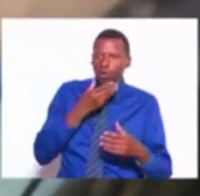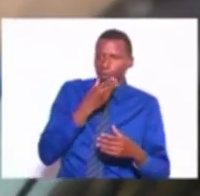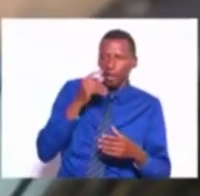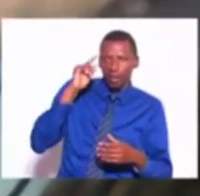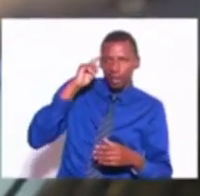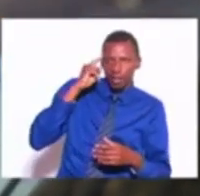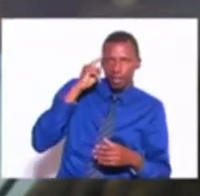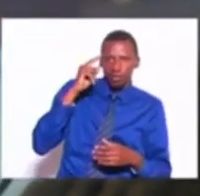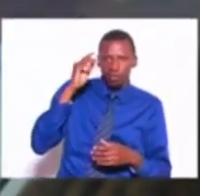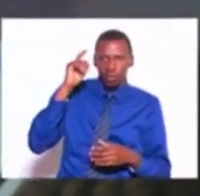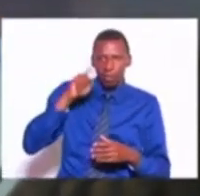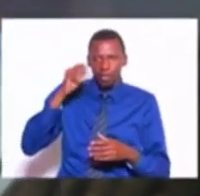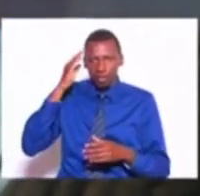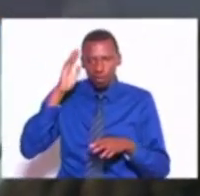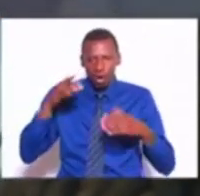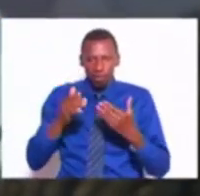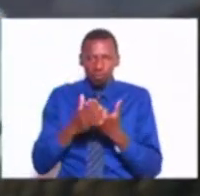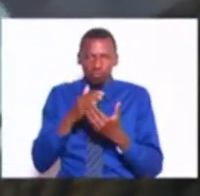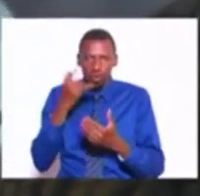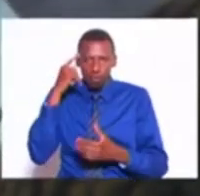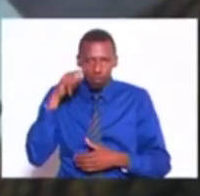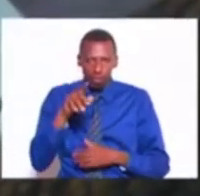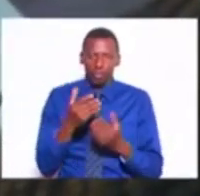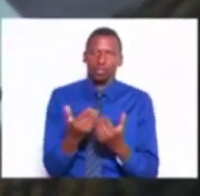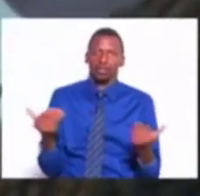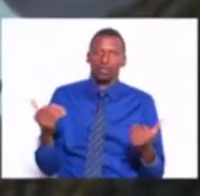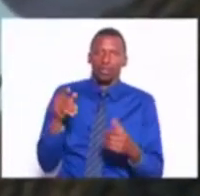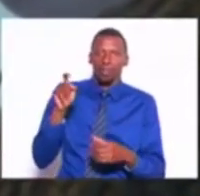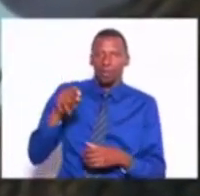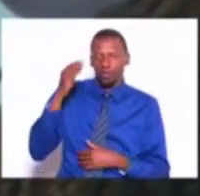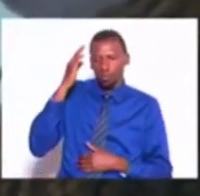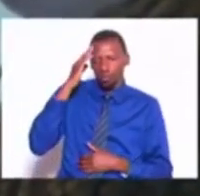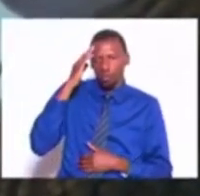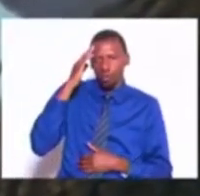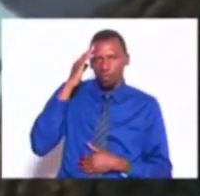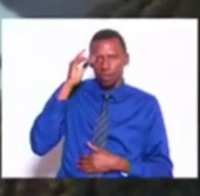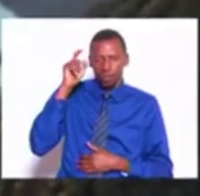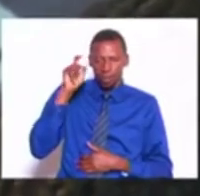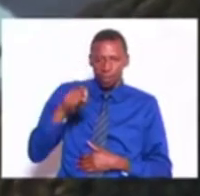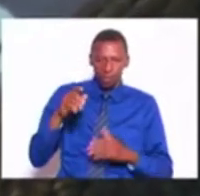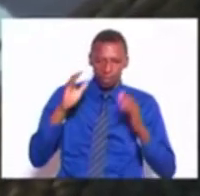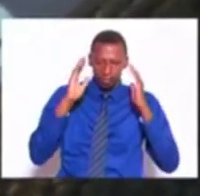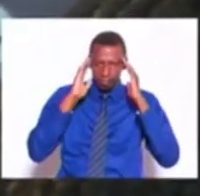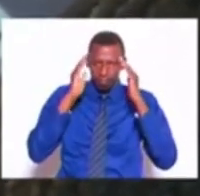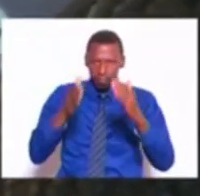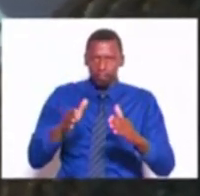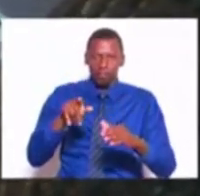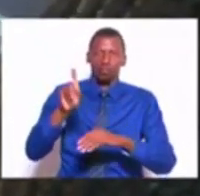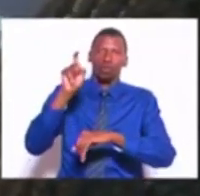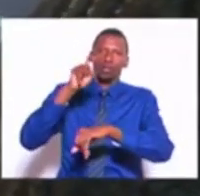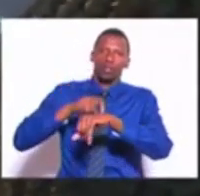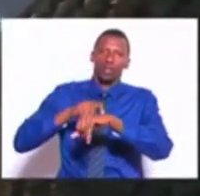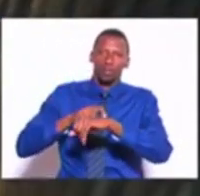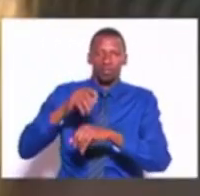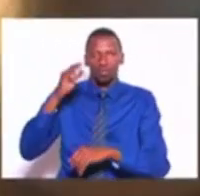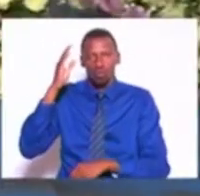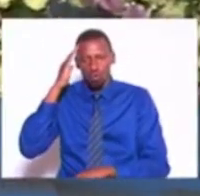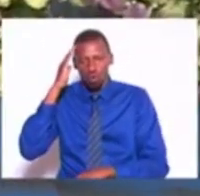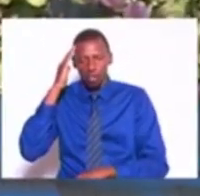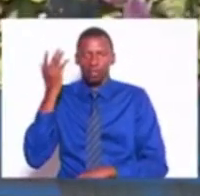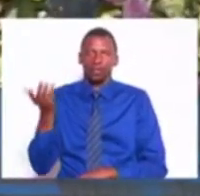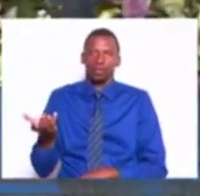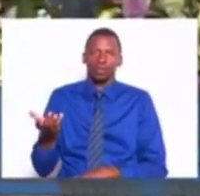You have to know how to raise your children. You have to know. You have to dedicate your time to knowledge,